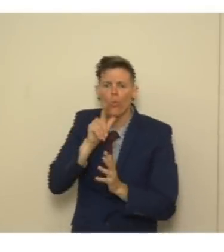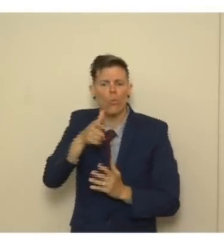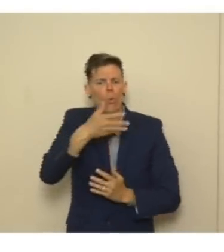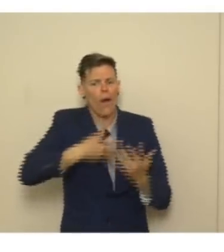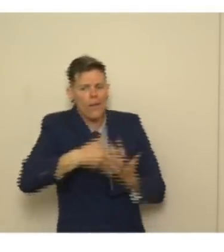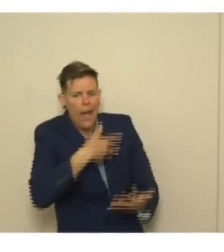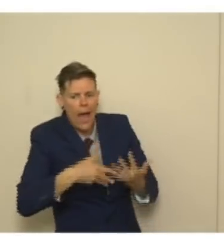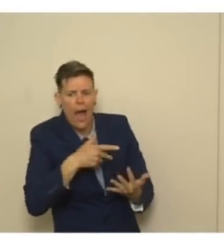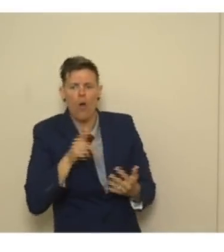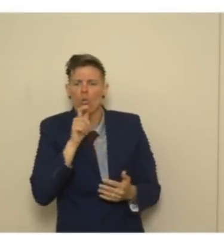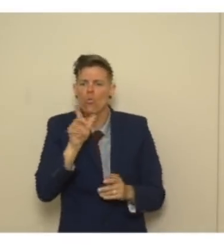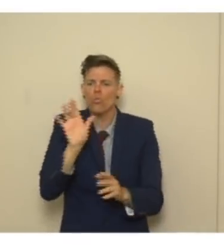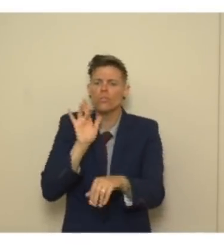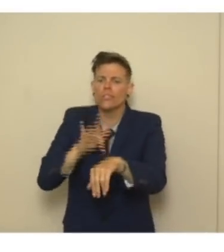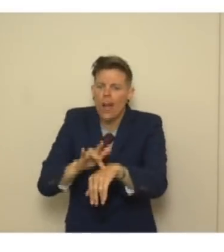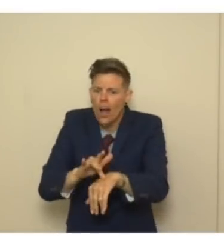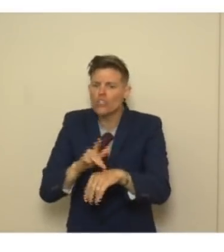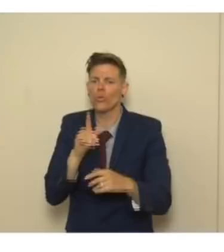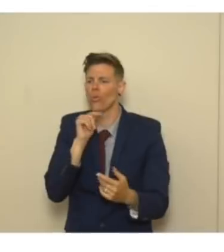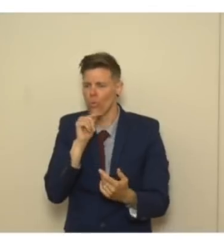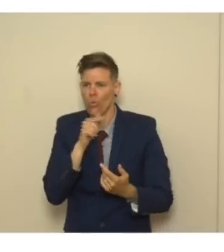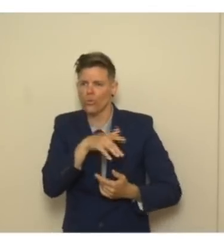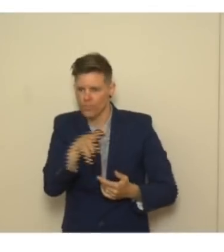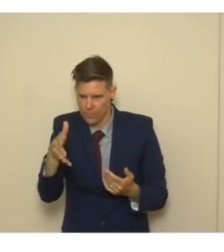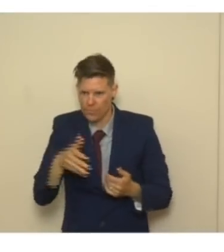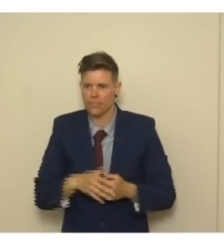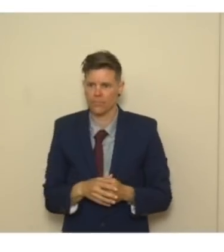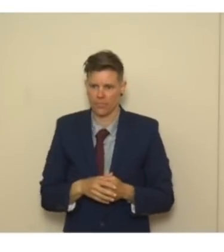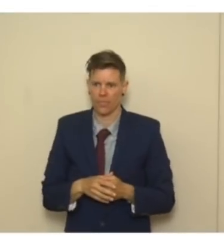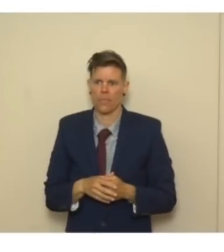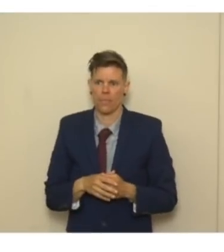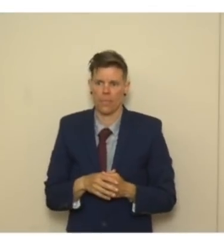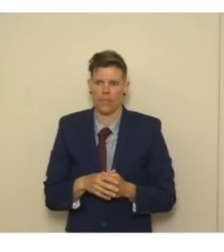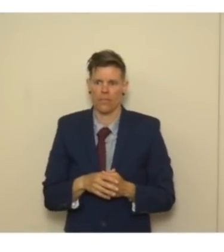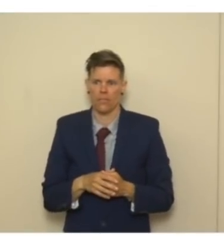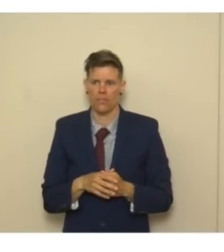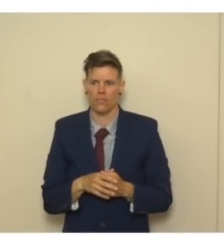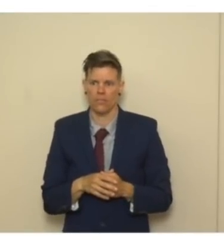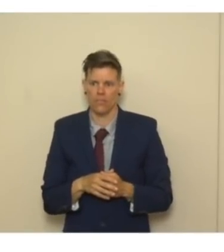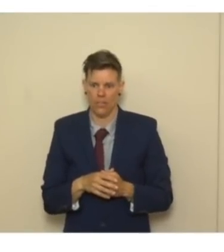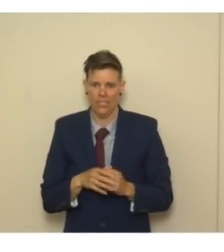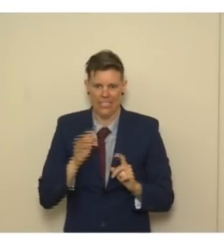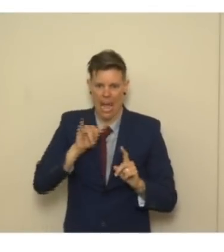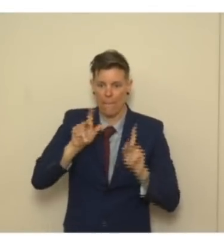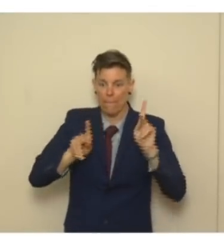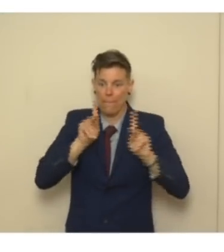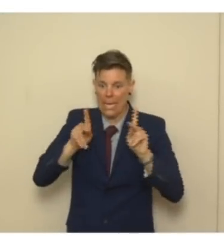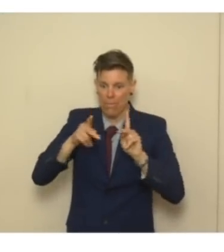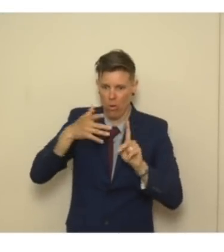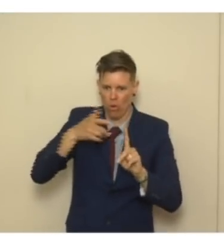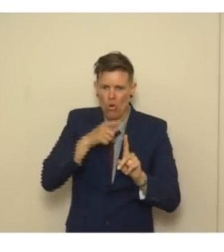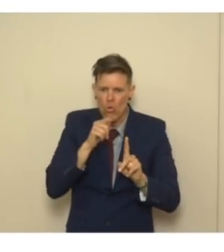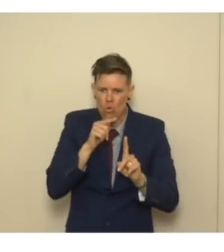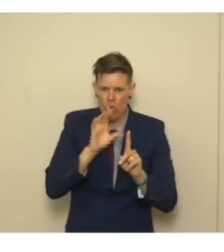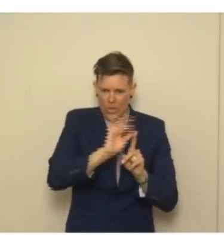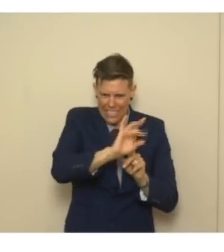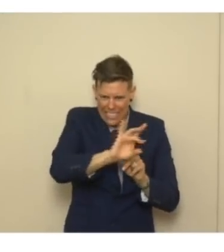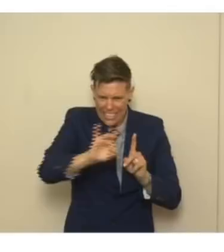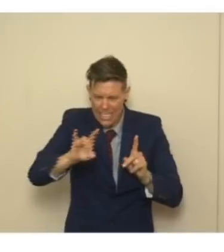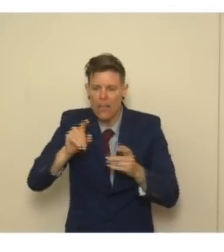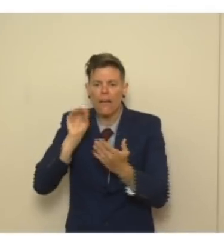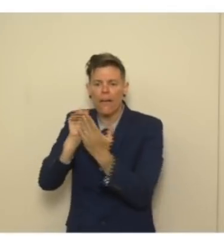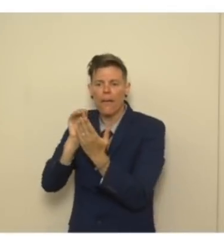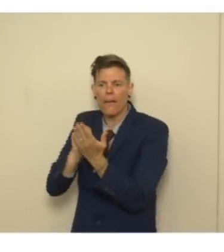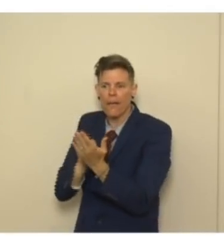information, but your contacts' phone numbers are not. So that's why it takes extra time to get that. And then below our delivery